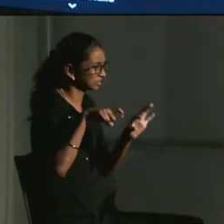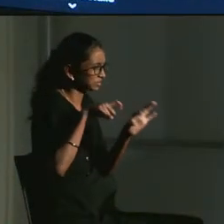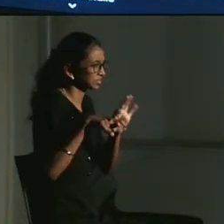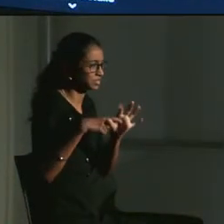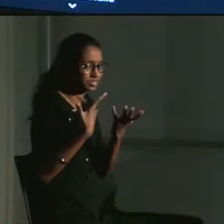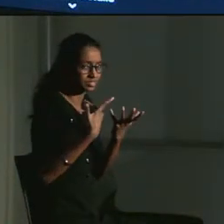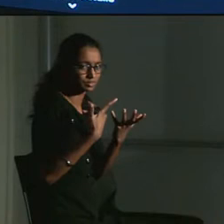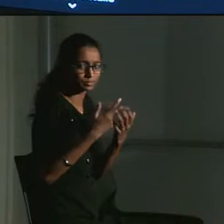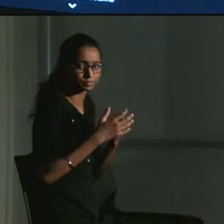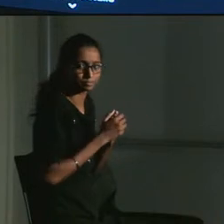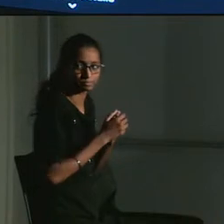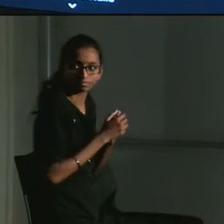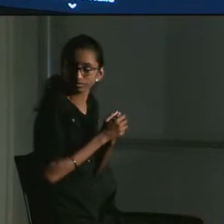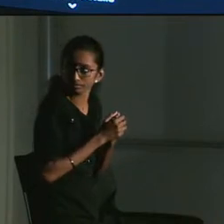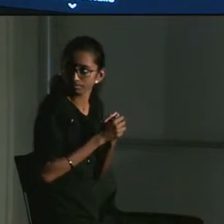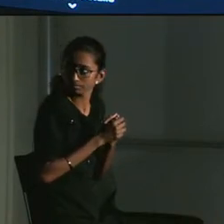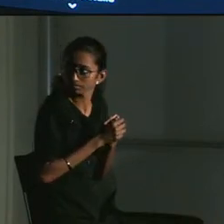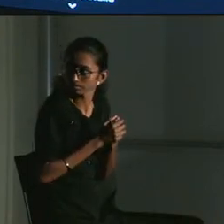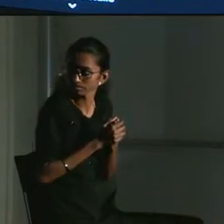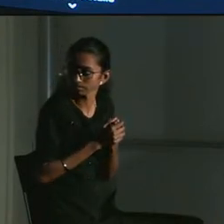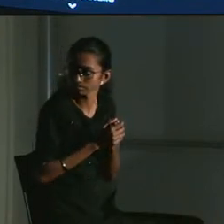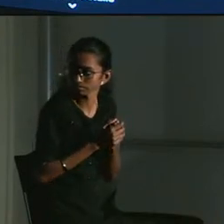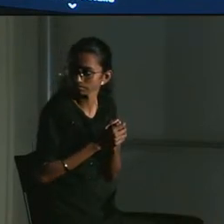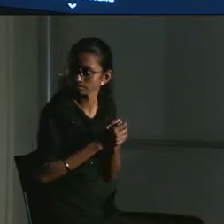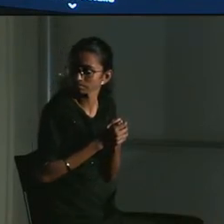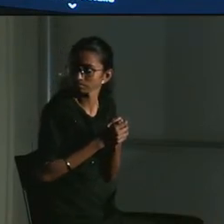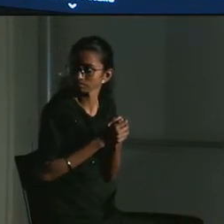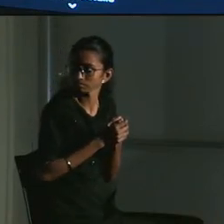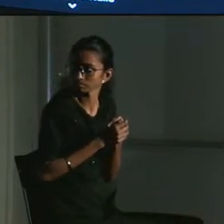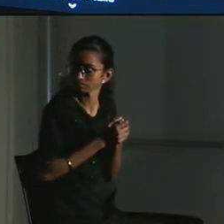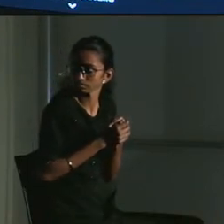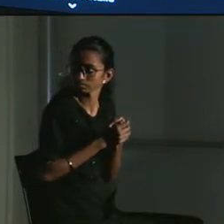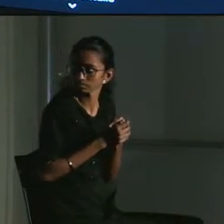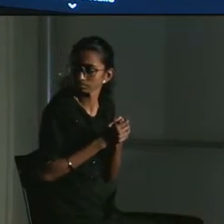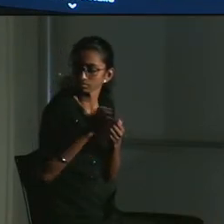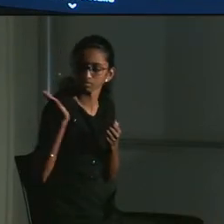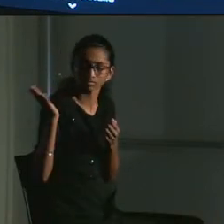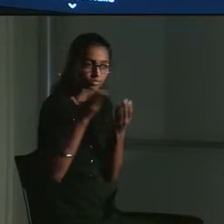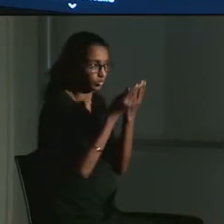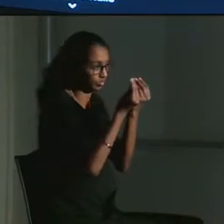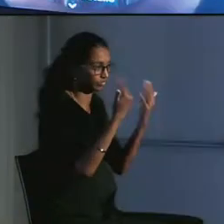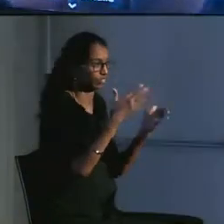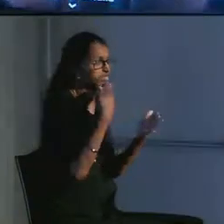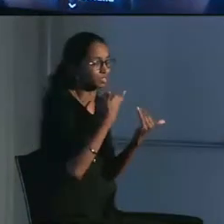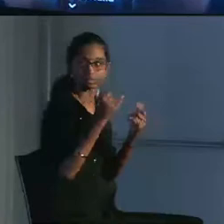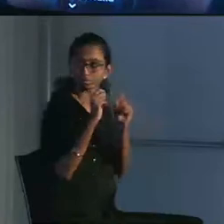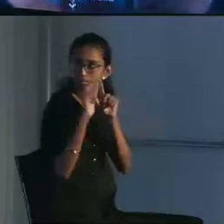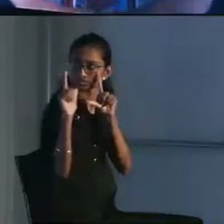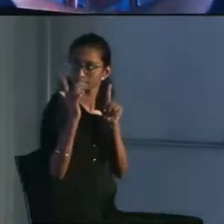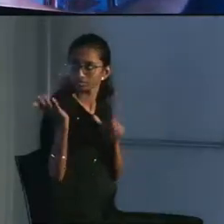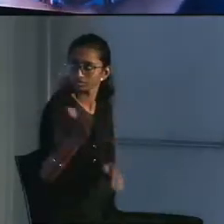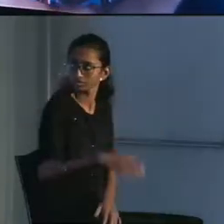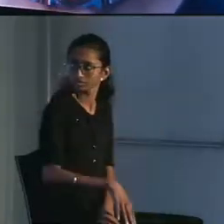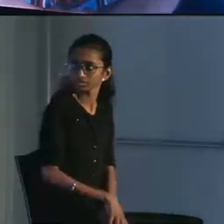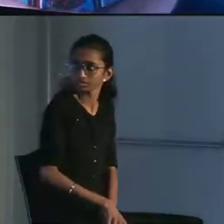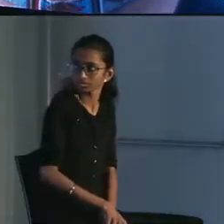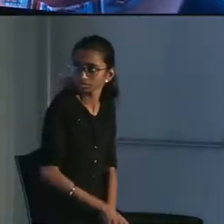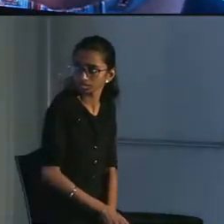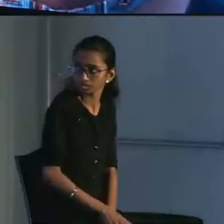to listen to? I'll play this, I mean, thanks for stopping the talk, I will play this with you.